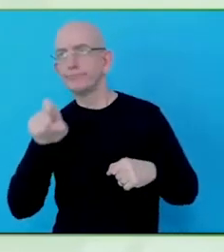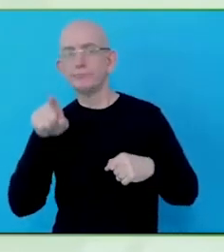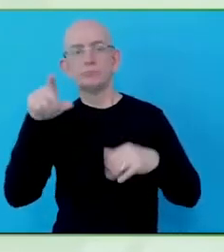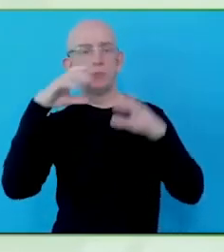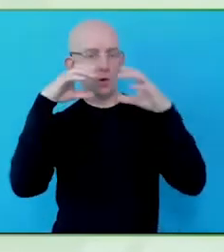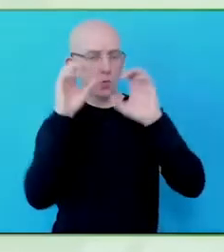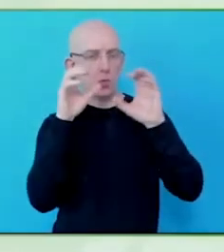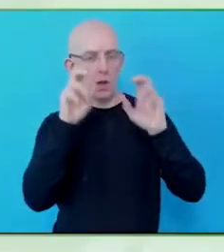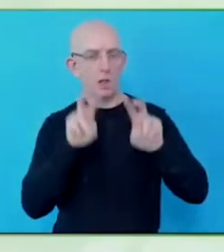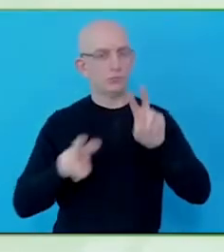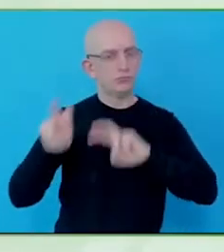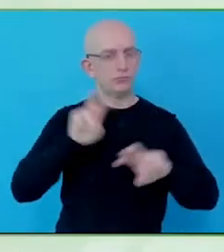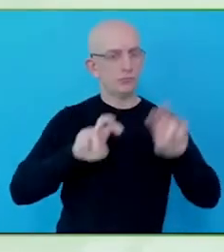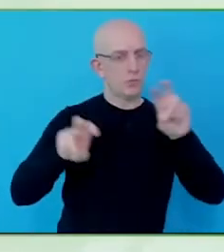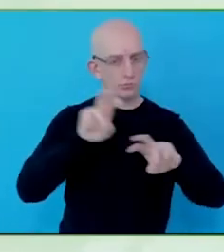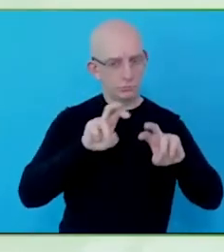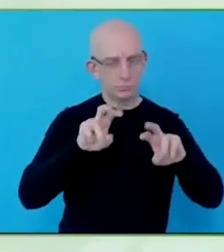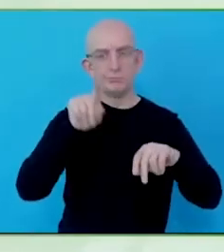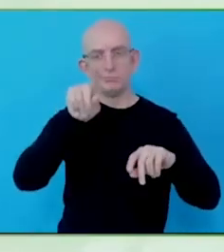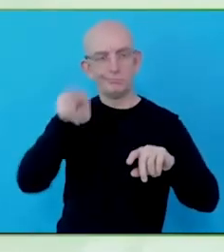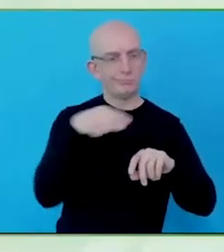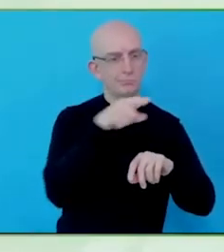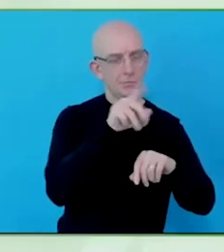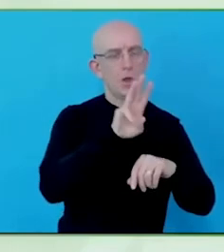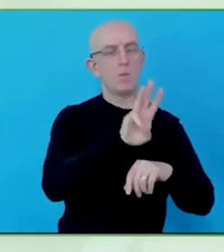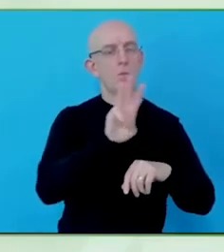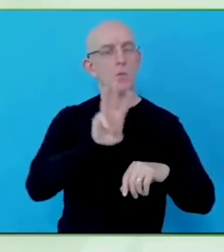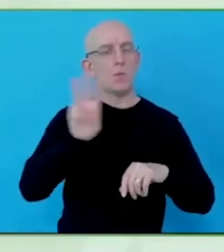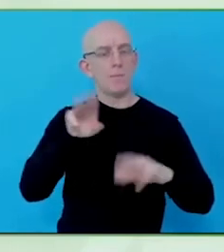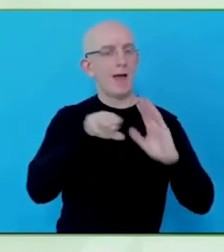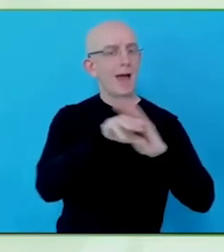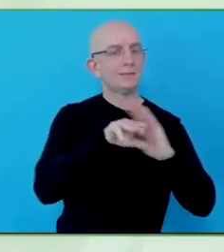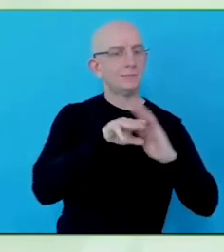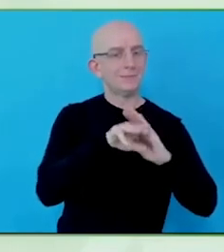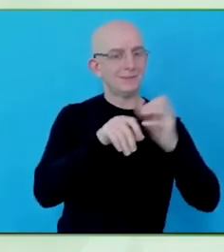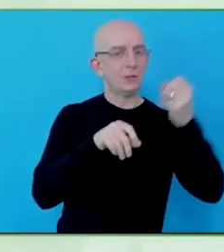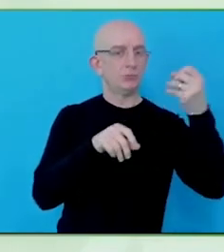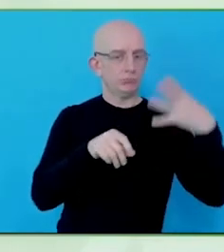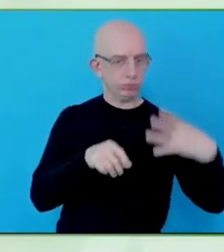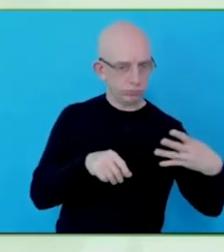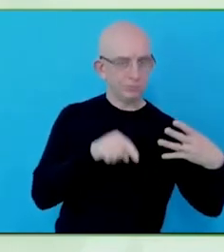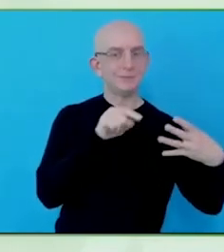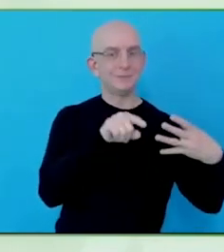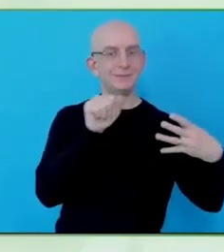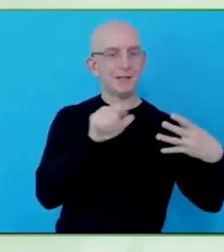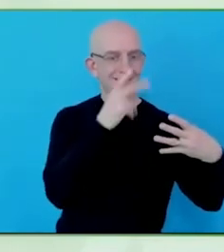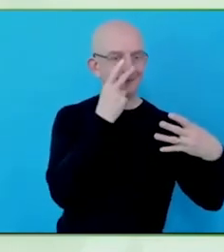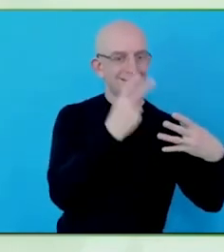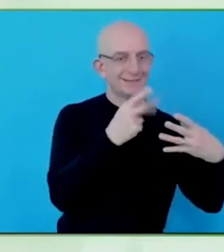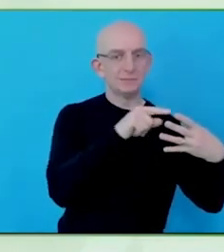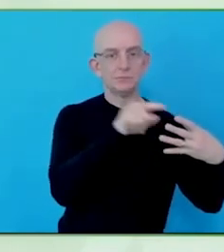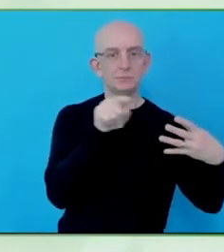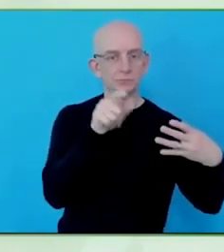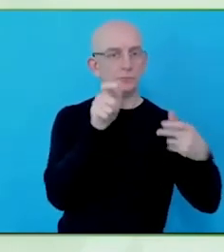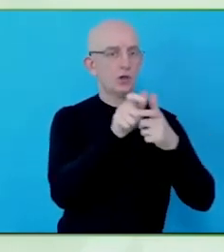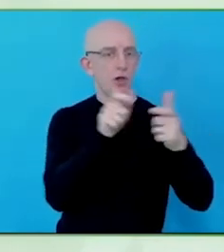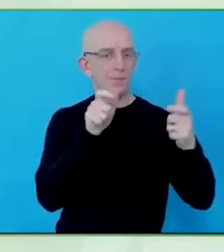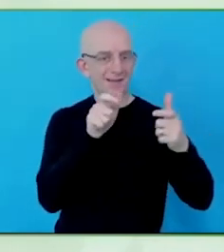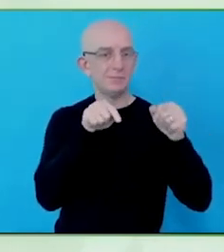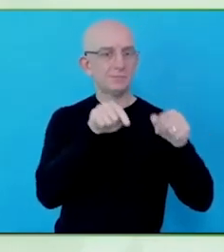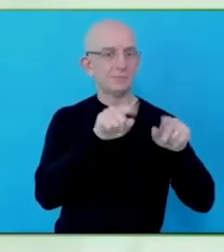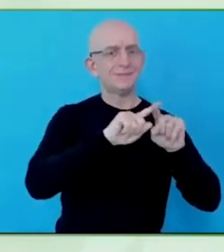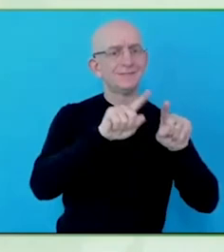is now a broad marketplace of solutions because, as Sabine told us, regulation is only increasing globally.